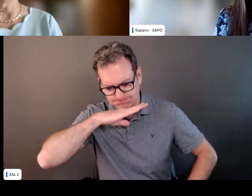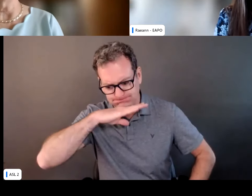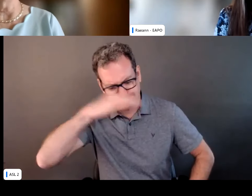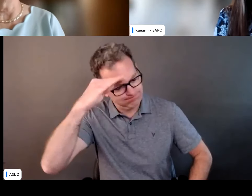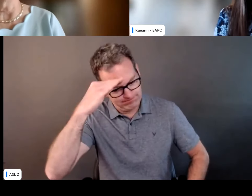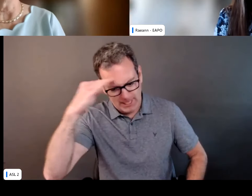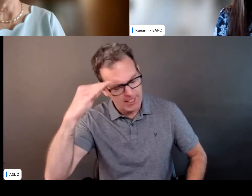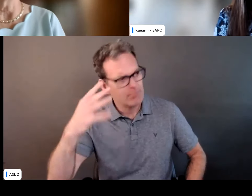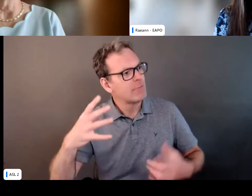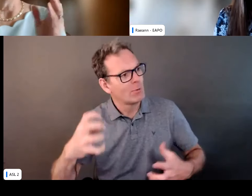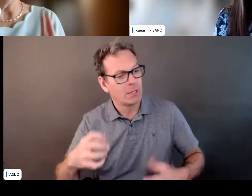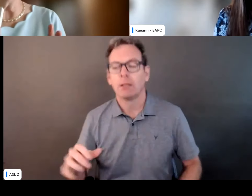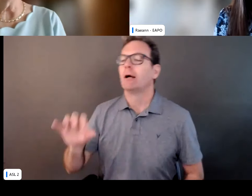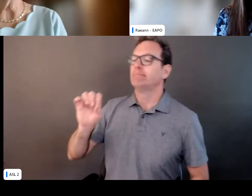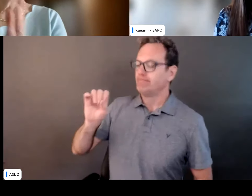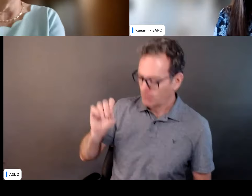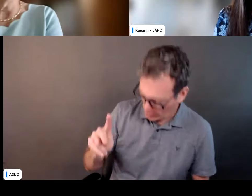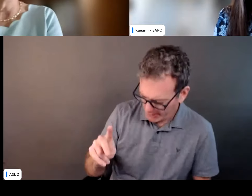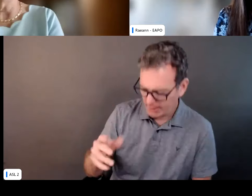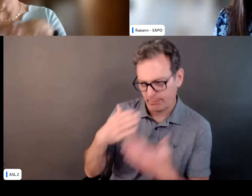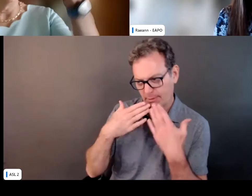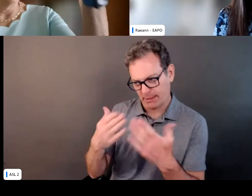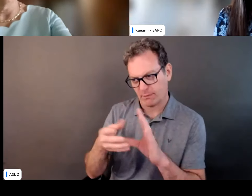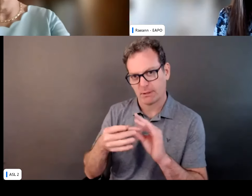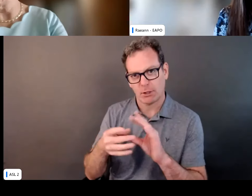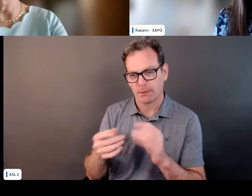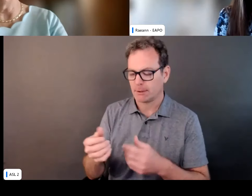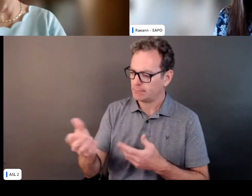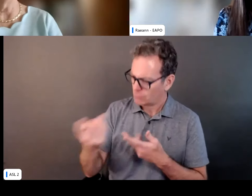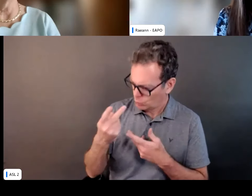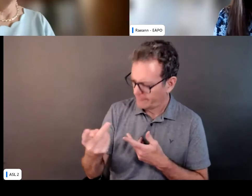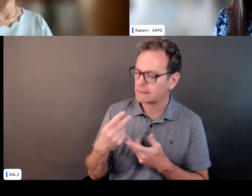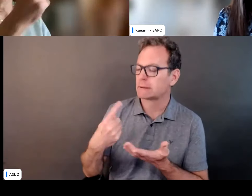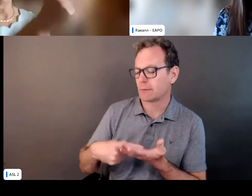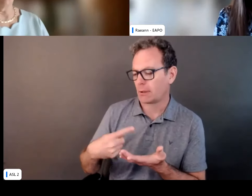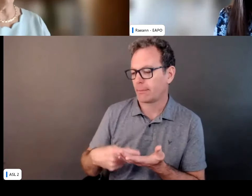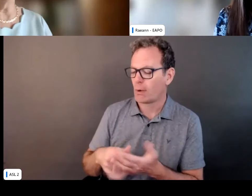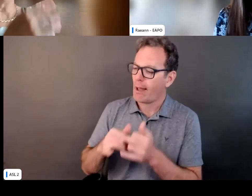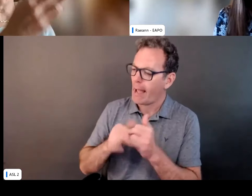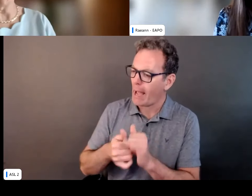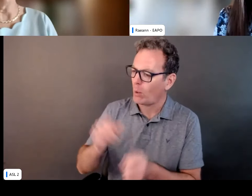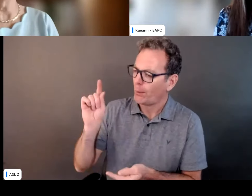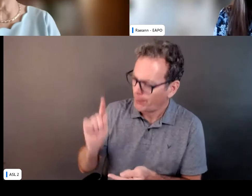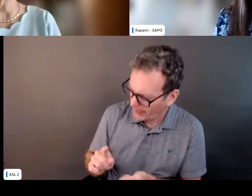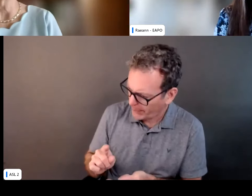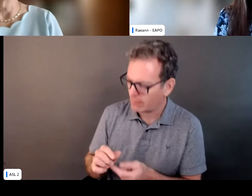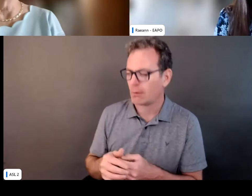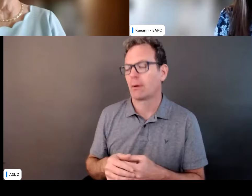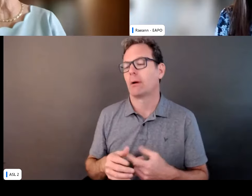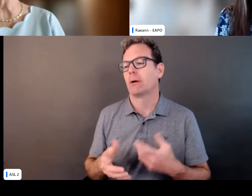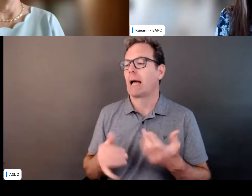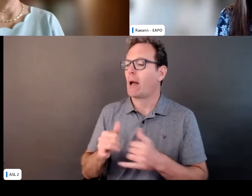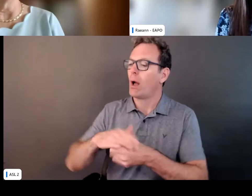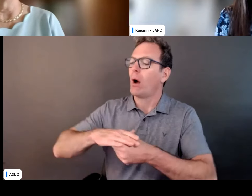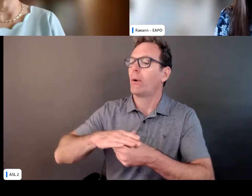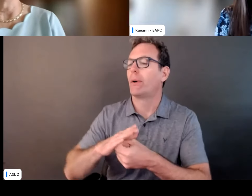do the next time you feel like that. And I'd like for you to see my colleague, Dr. Olson, like a psychologist, so